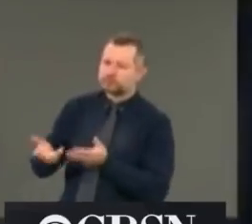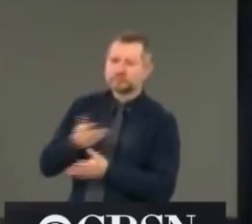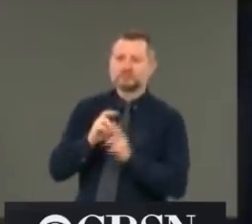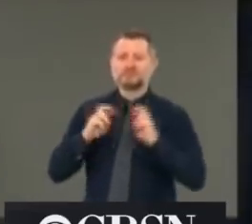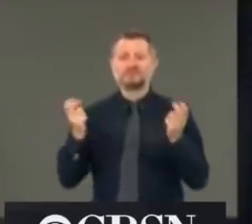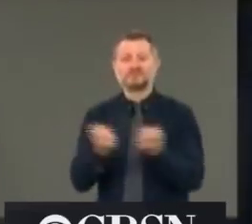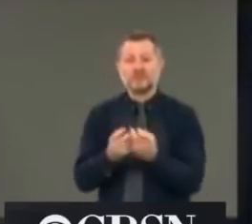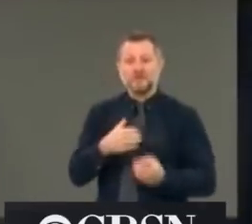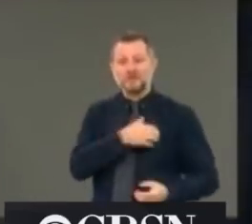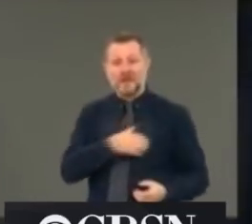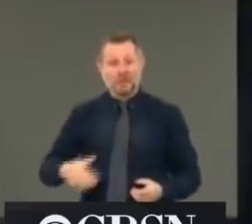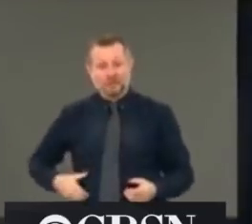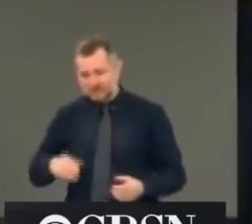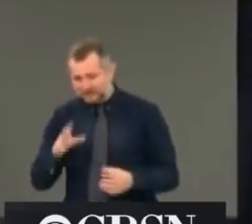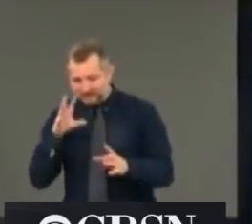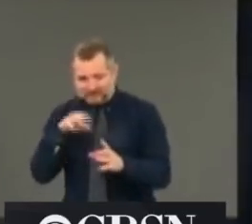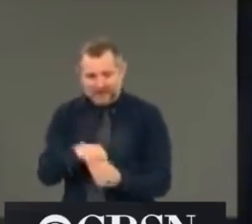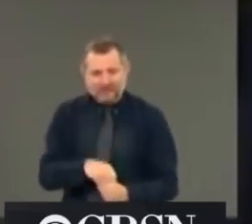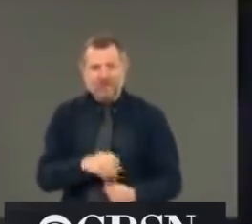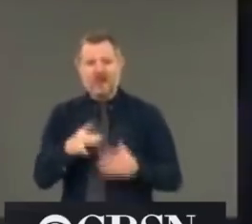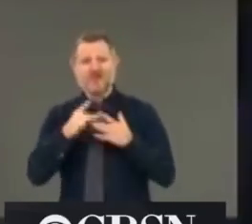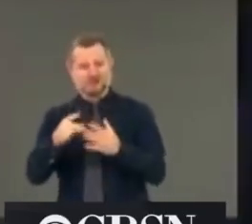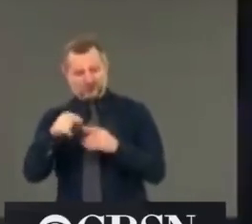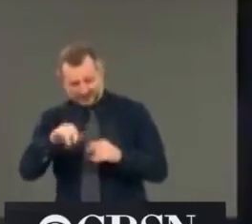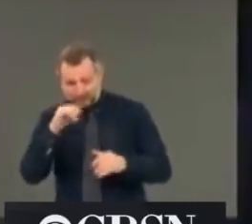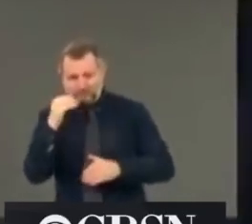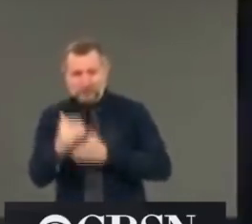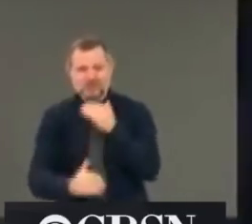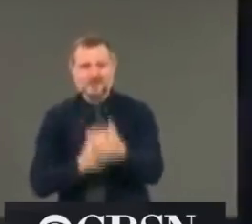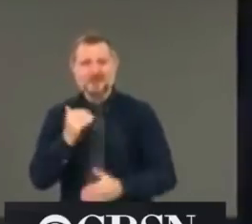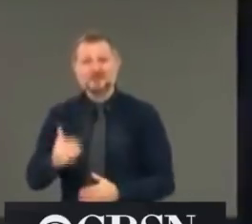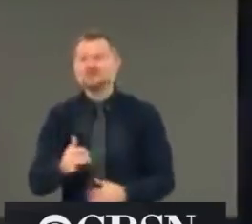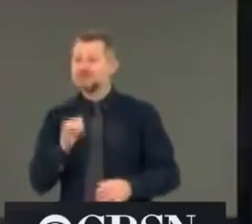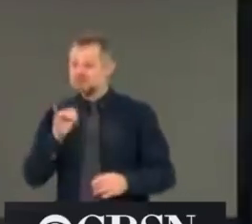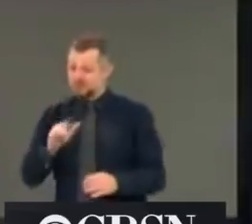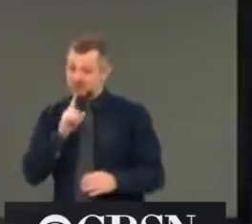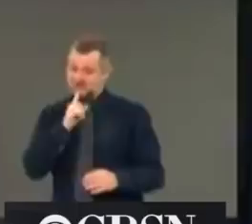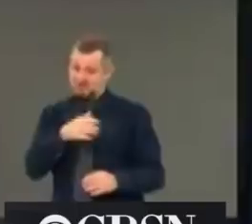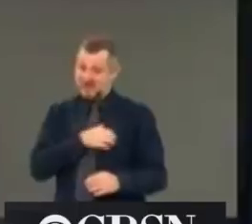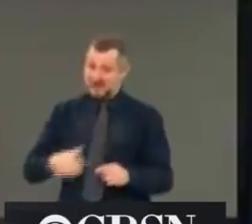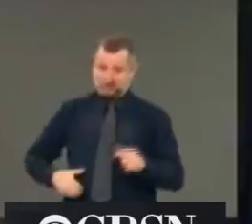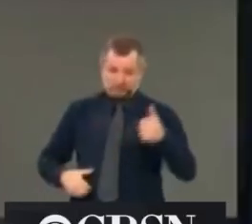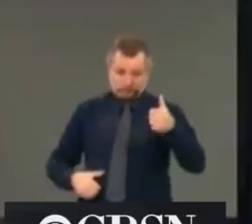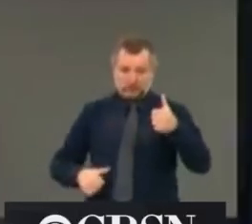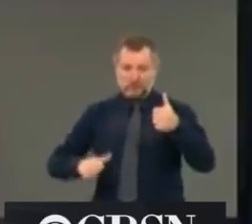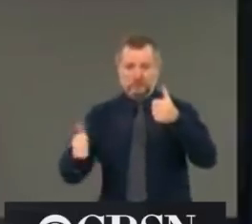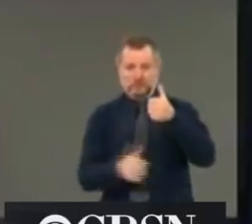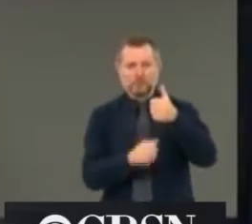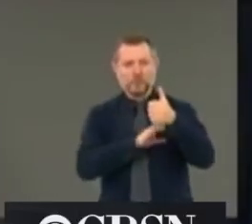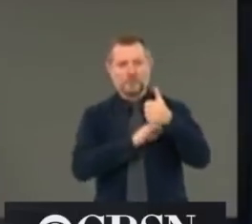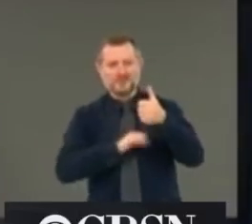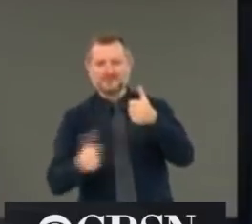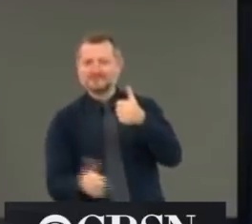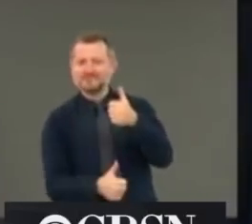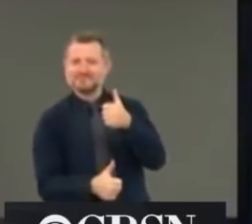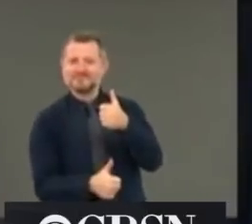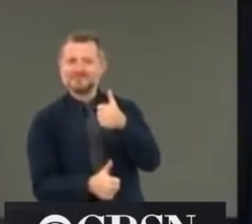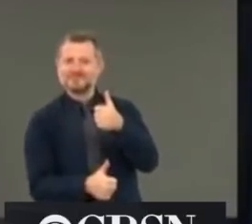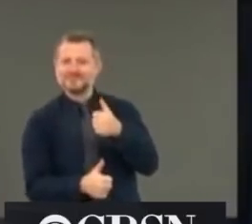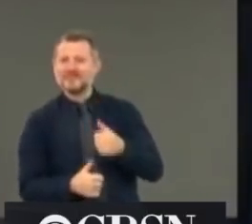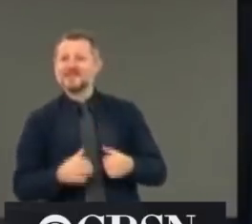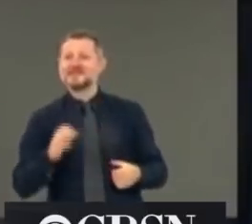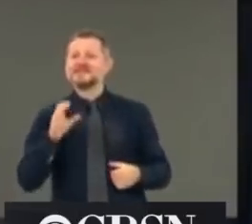have to facilitate this process with the police departments that report directly to them, and then the local legislative bodies, so the city councils or